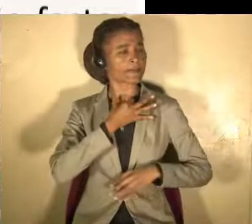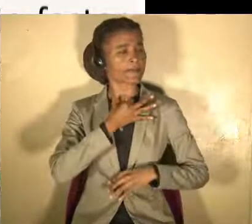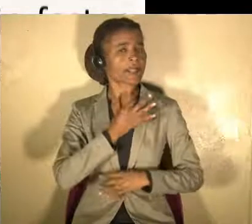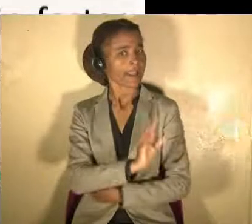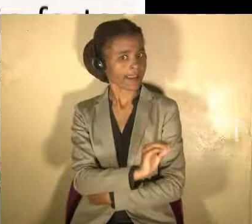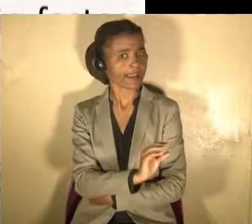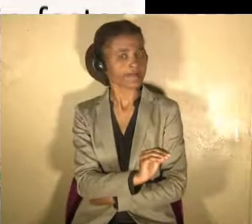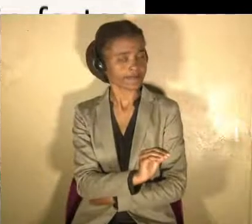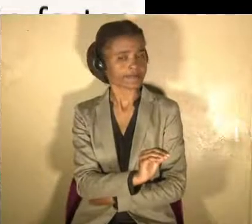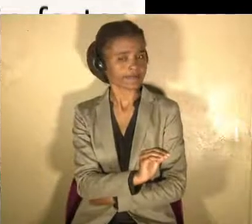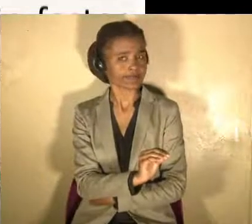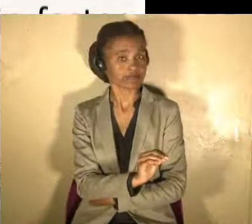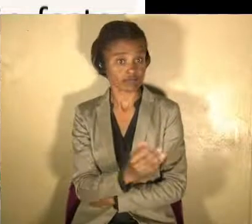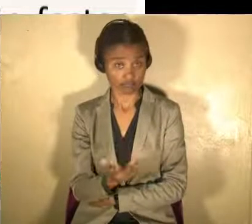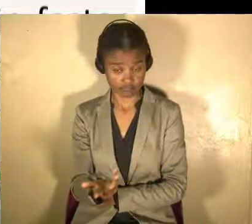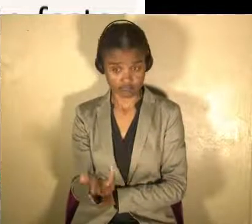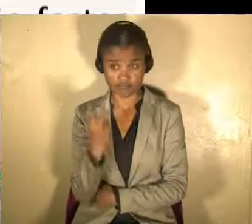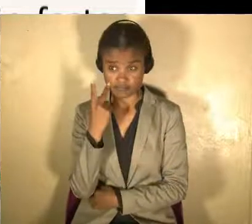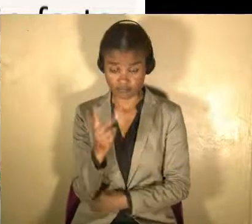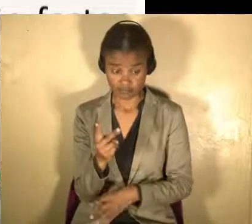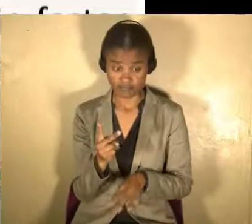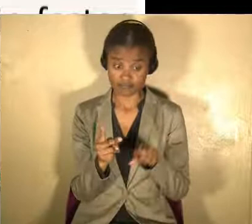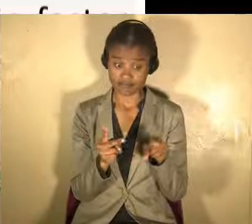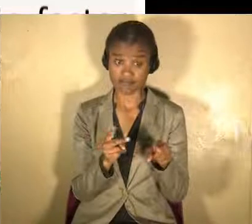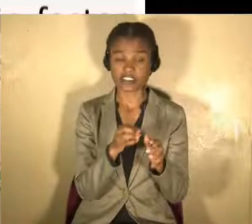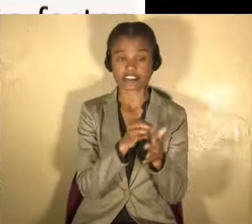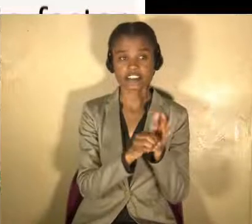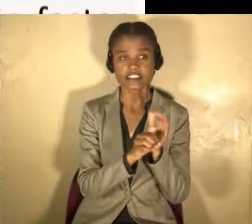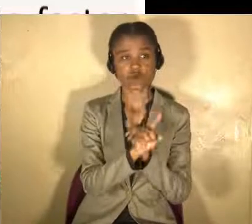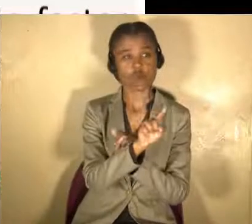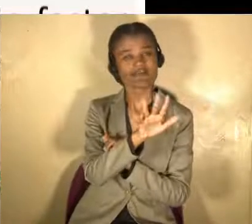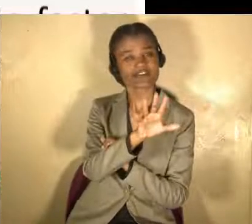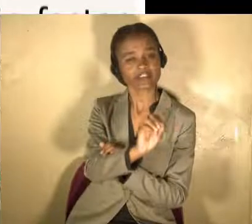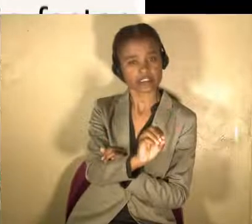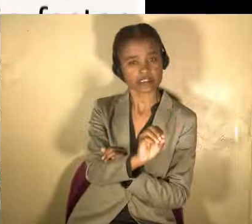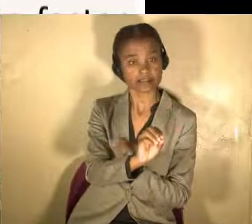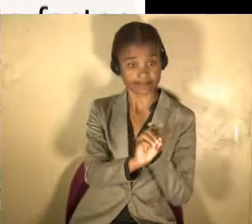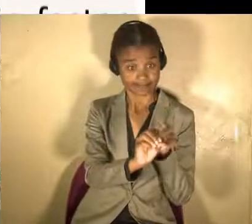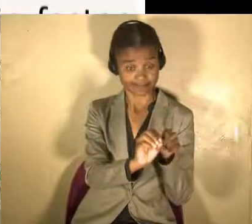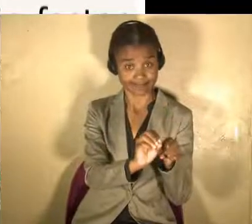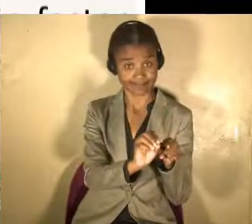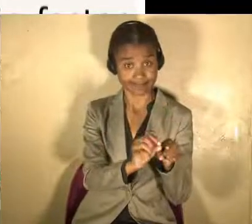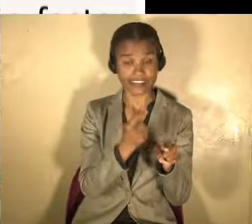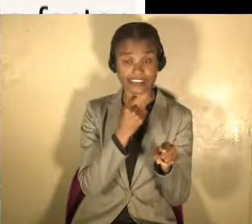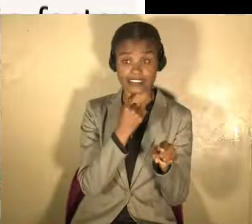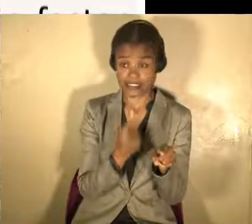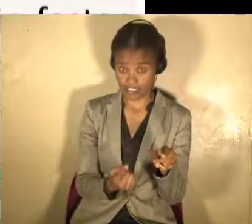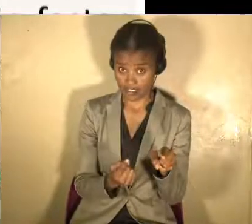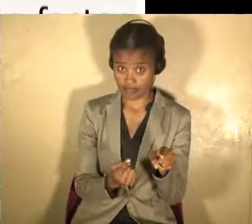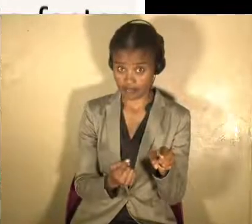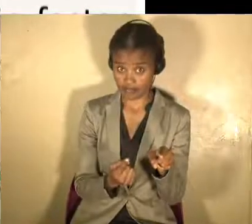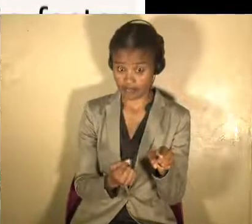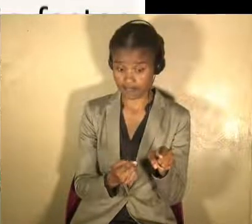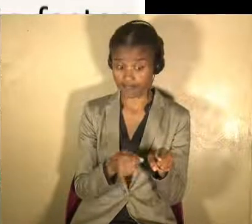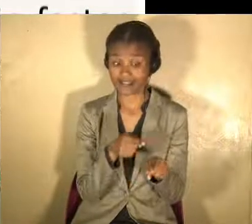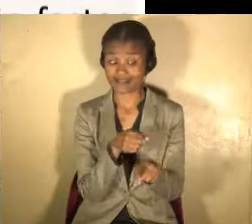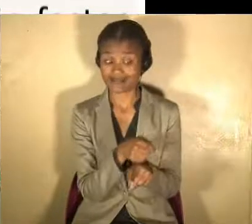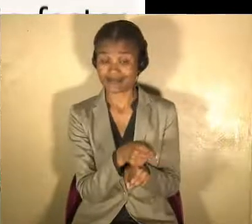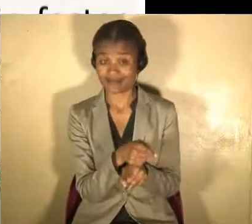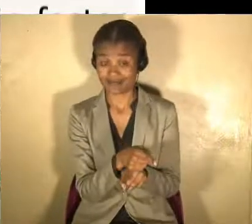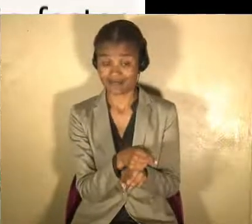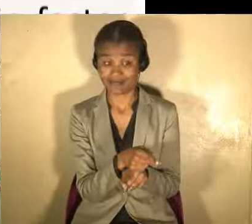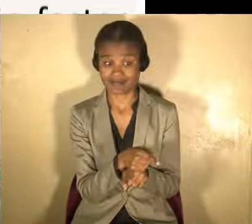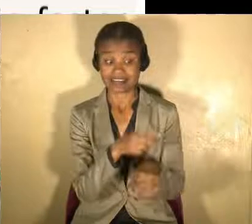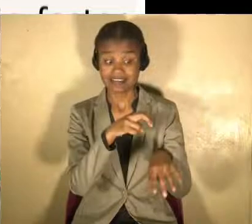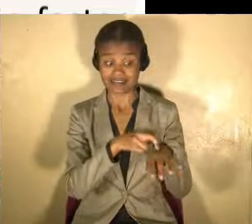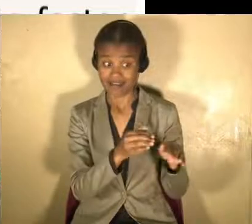link. The amendment of section 150 does not determine, identify this child as